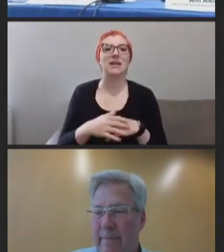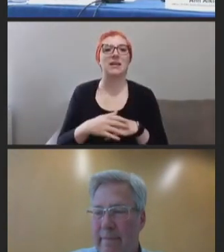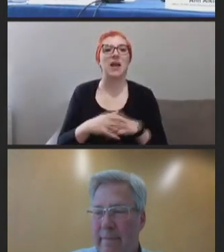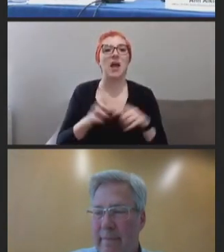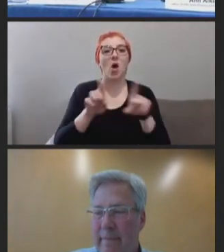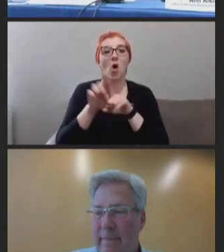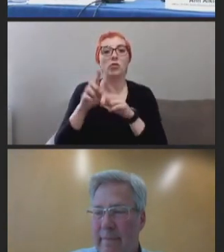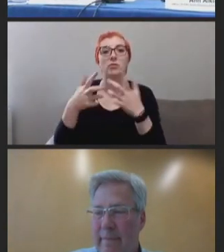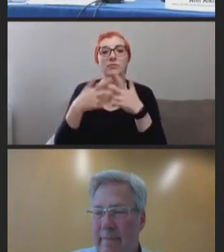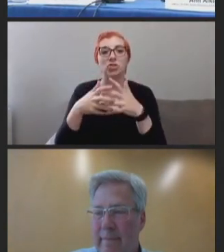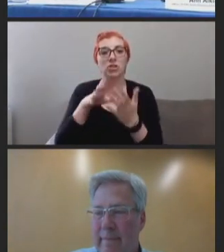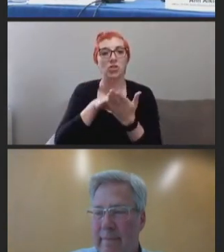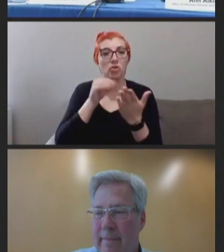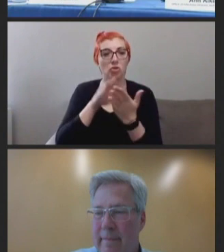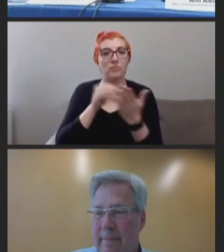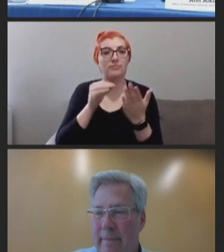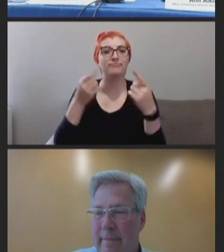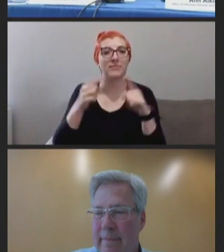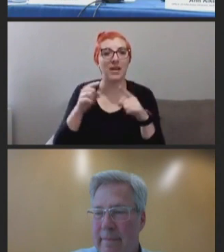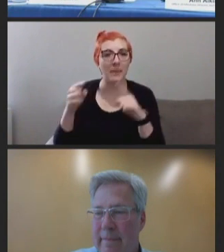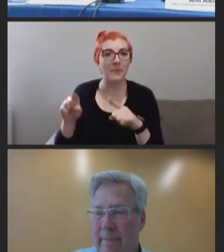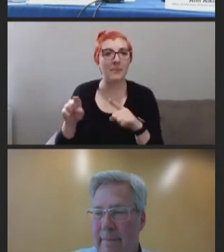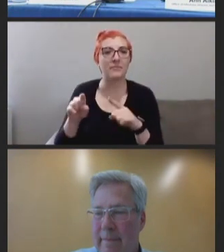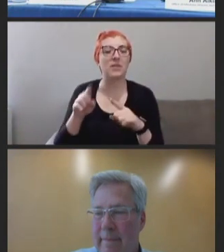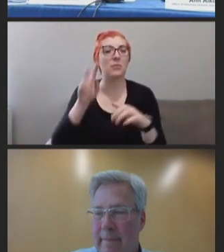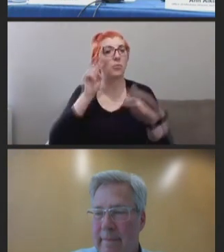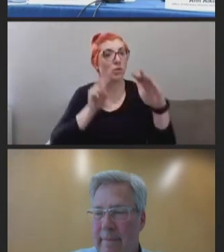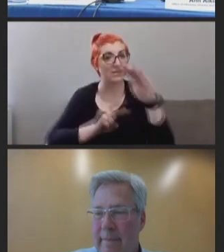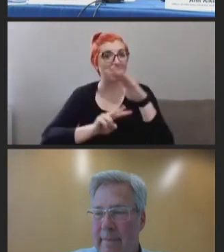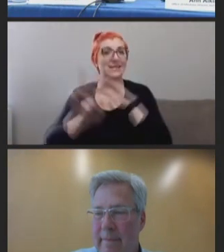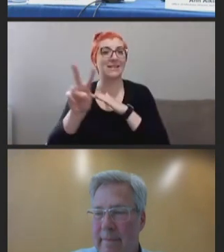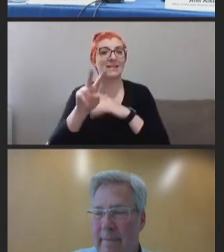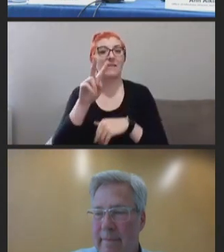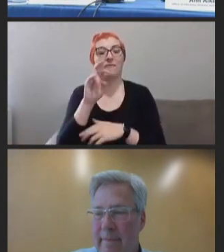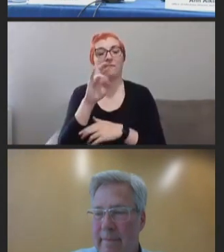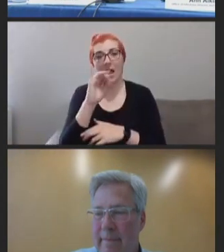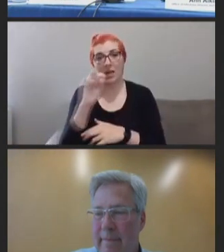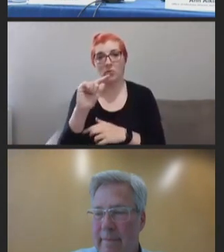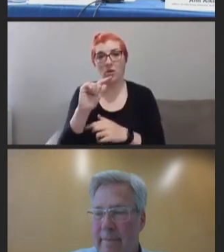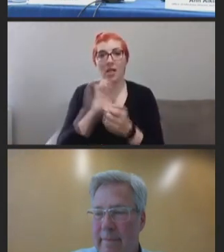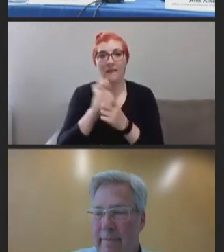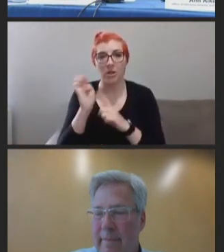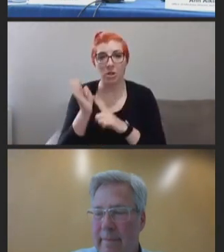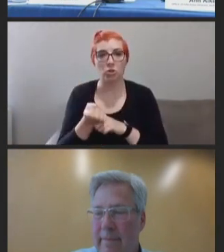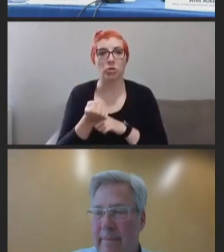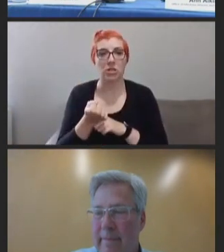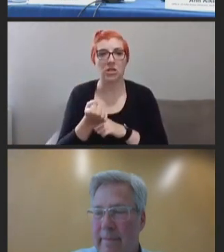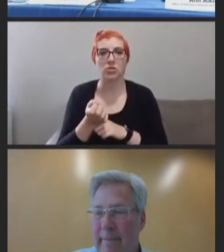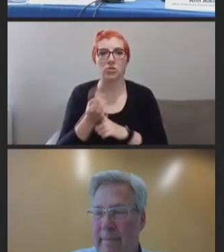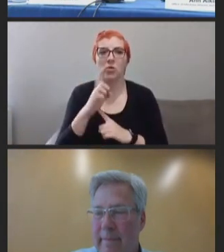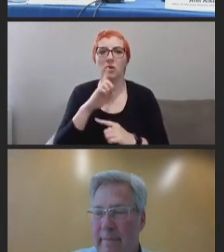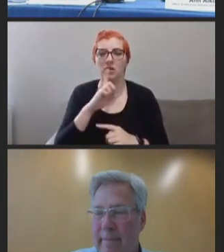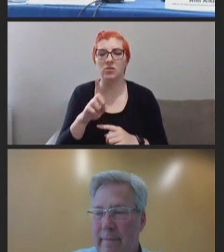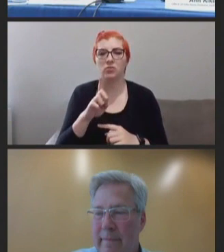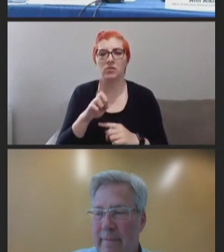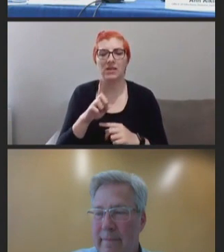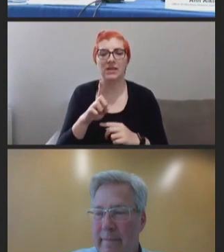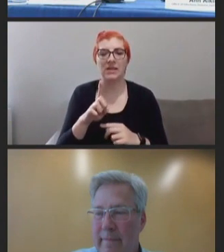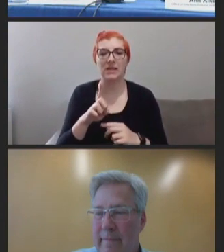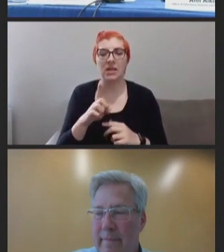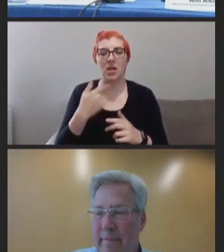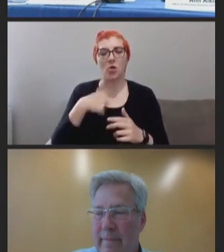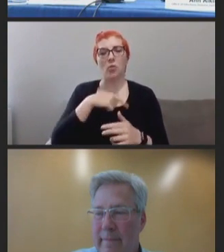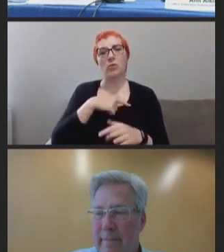very, very related to spillover and other sort of jumping. And so at least at CEPI, I'd say that we're